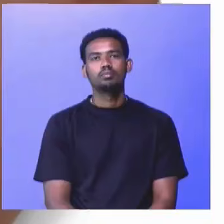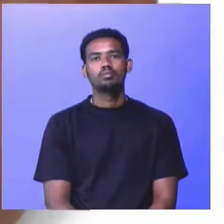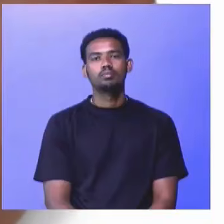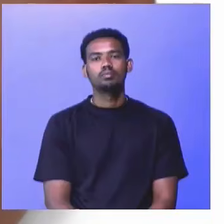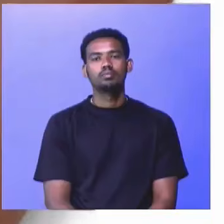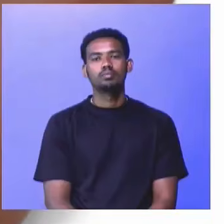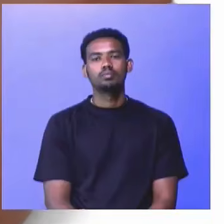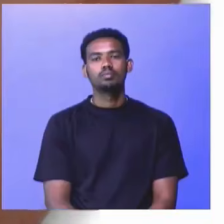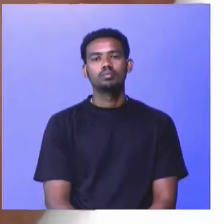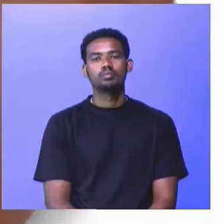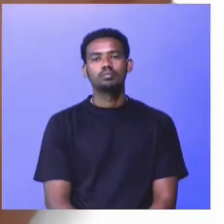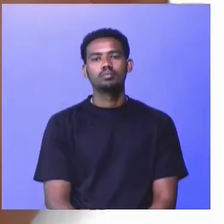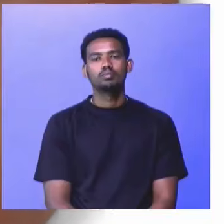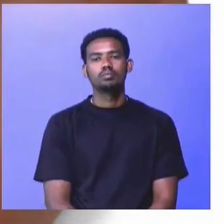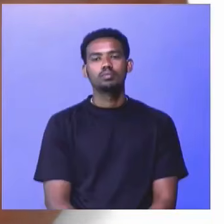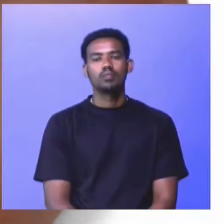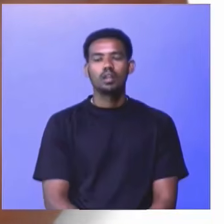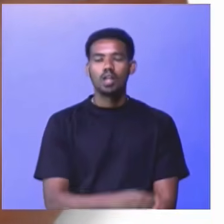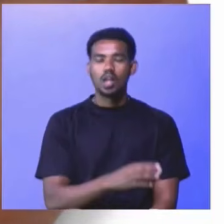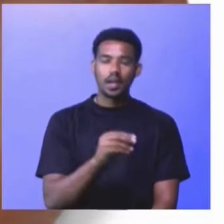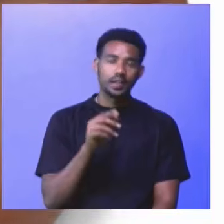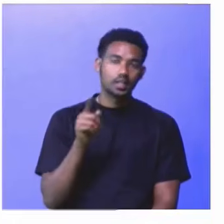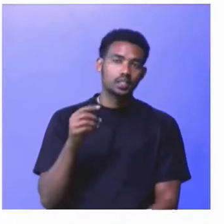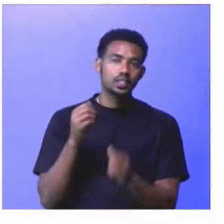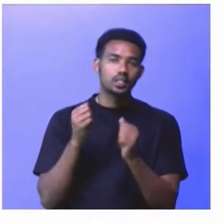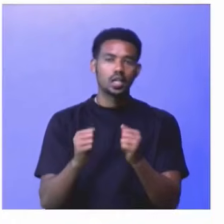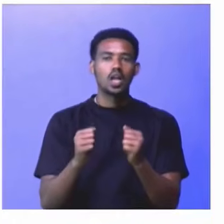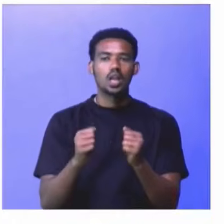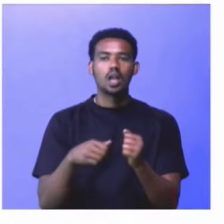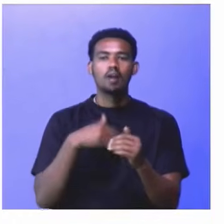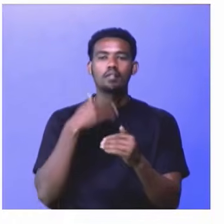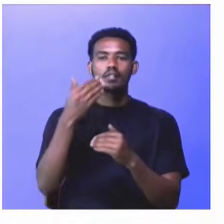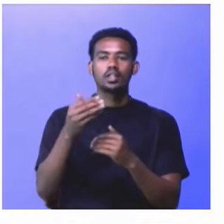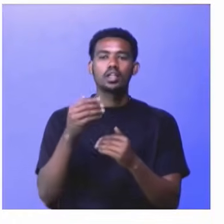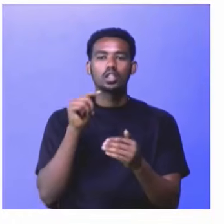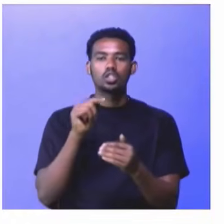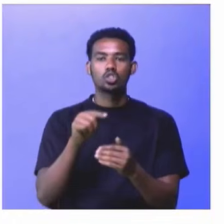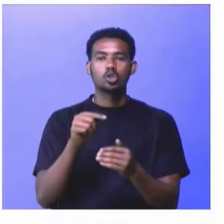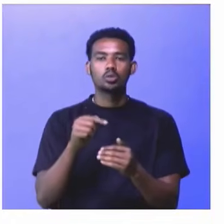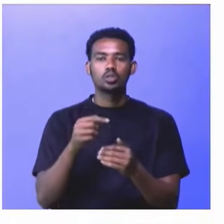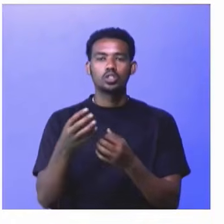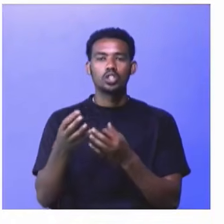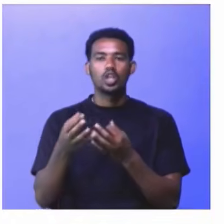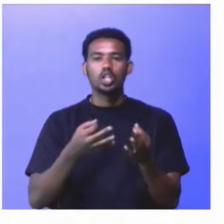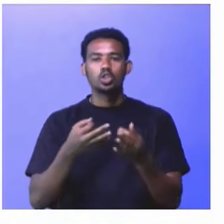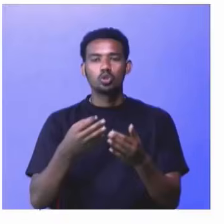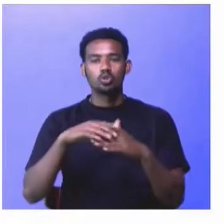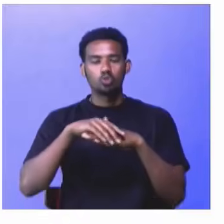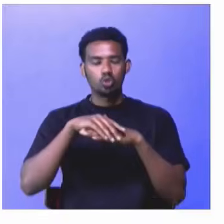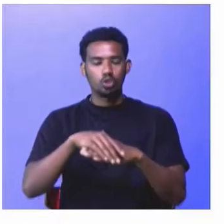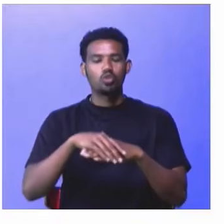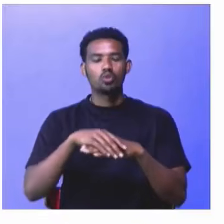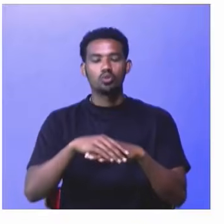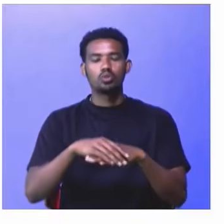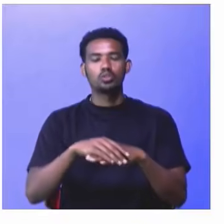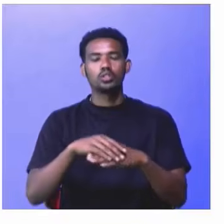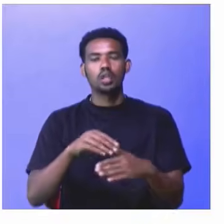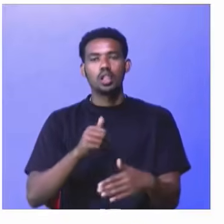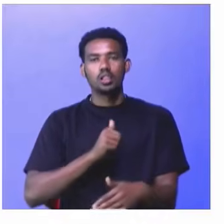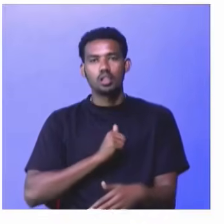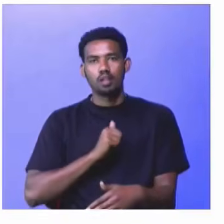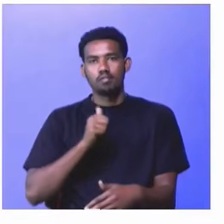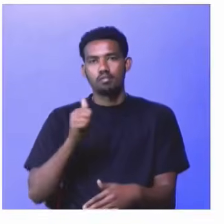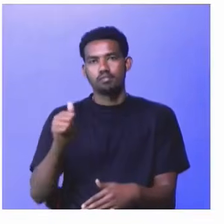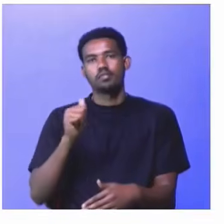Here is, and also she can, after full stop, she can introduce herself. I am